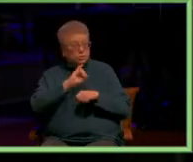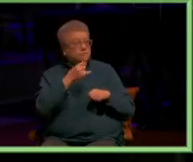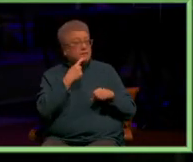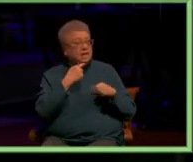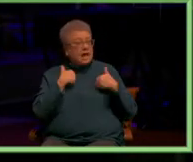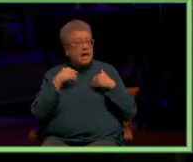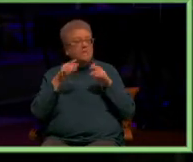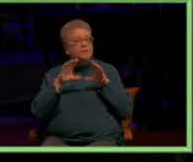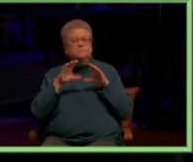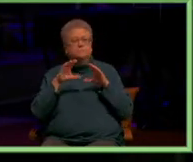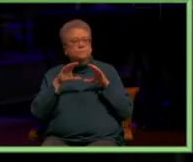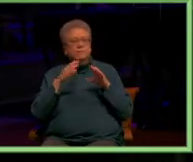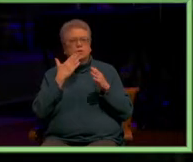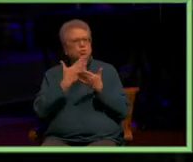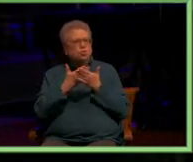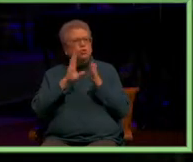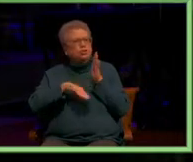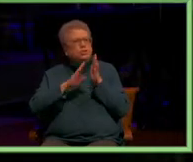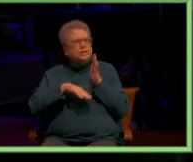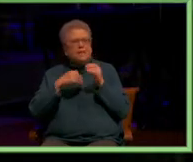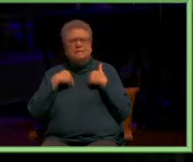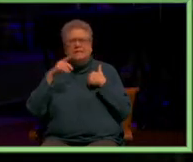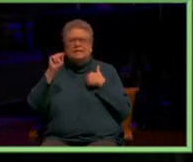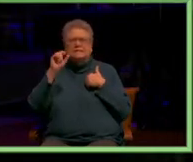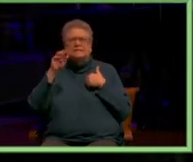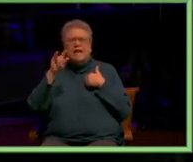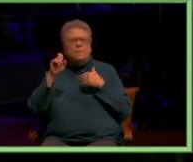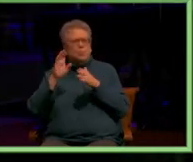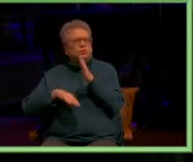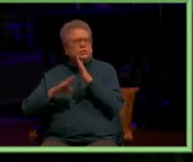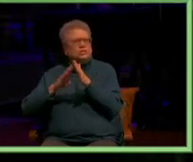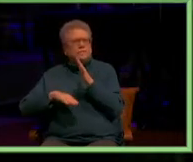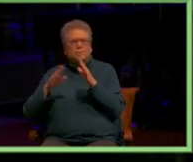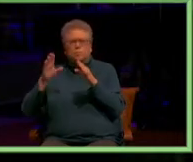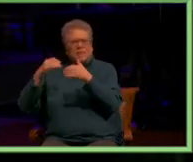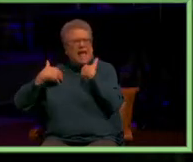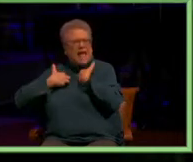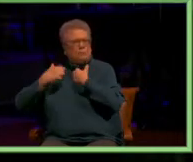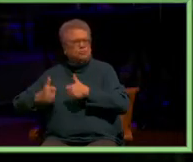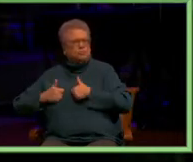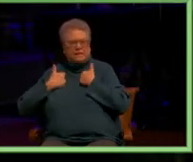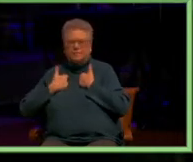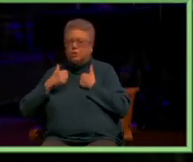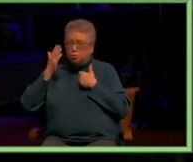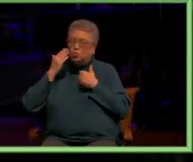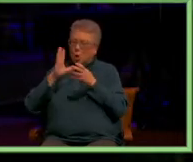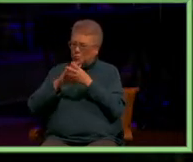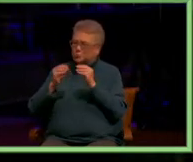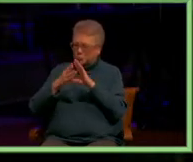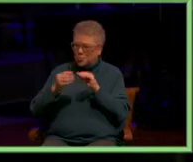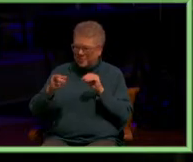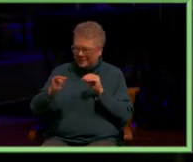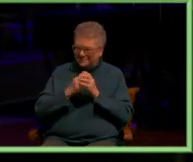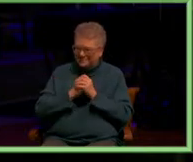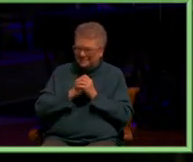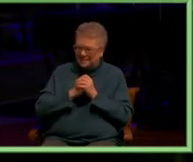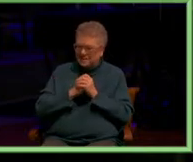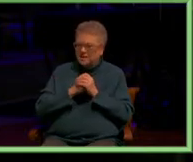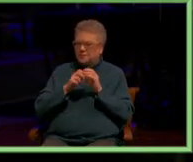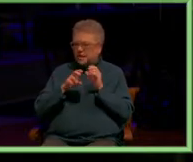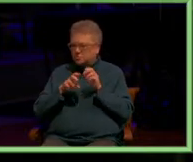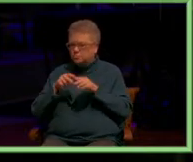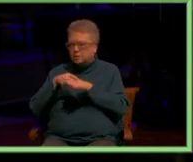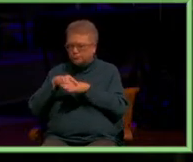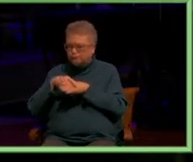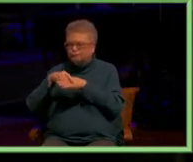a Groupon. I found a good spot in a stable, real cheap. You know the story. There was no place for them